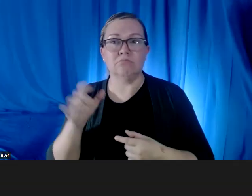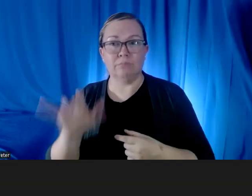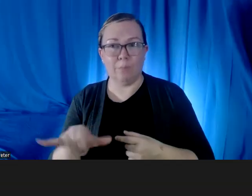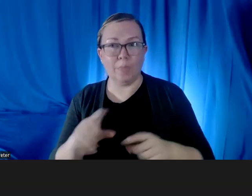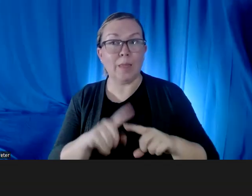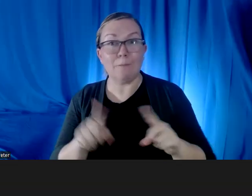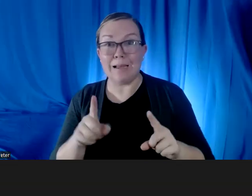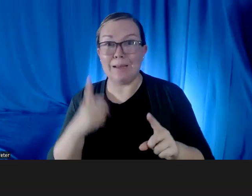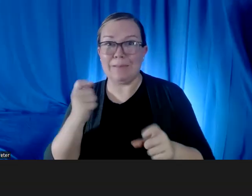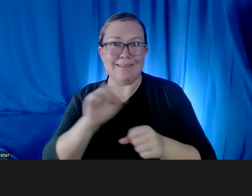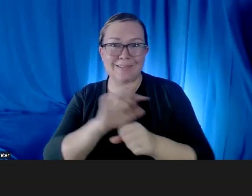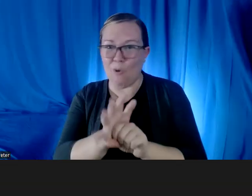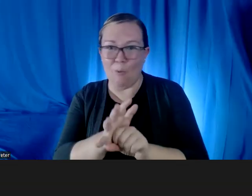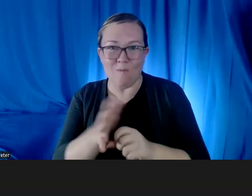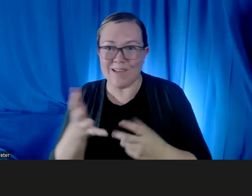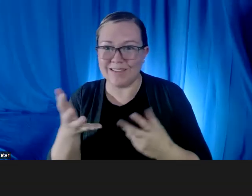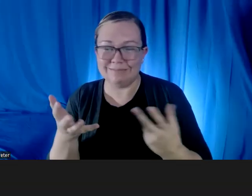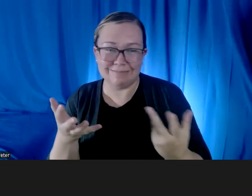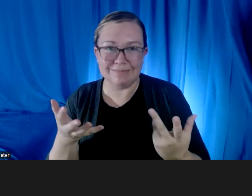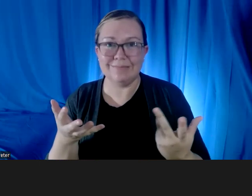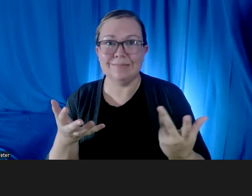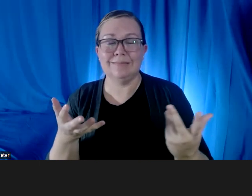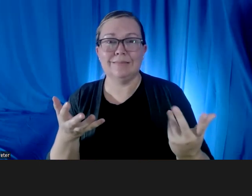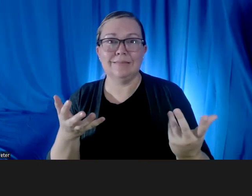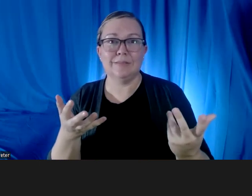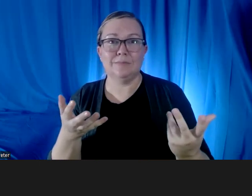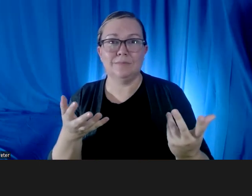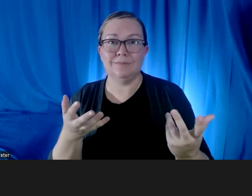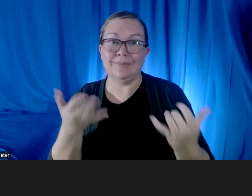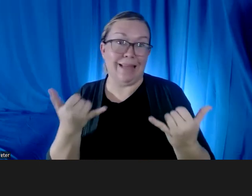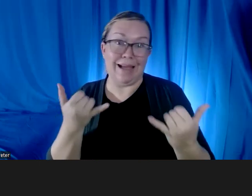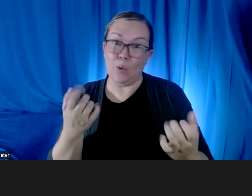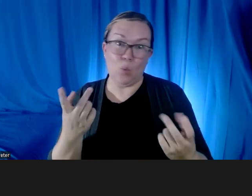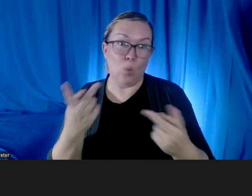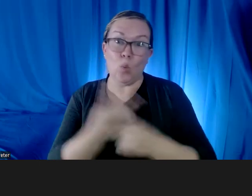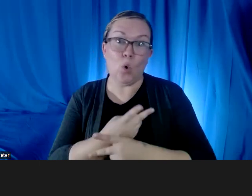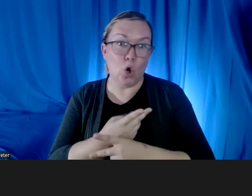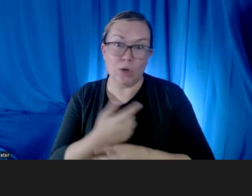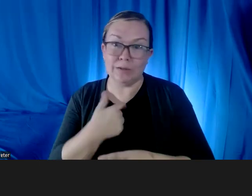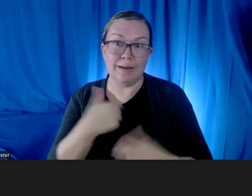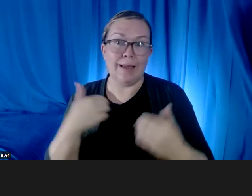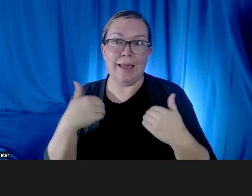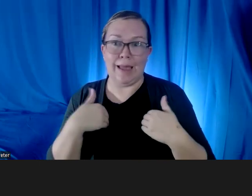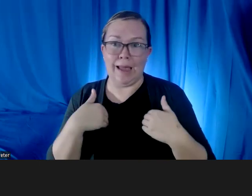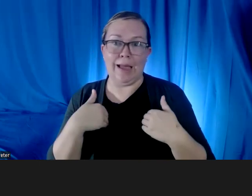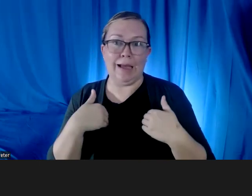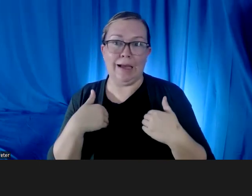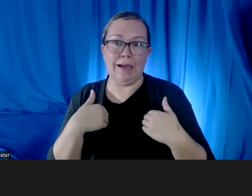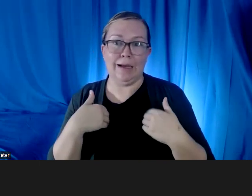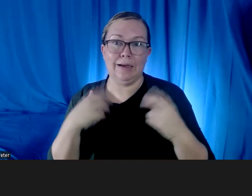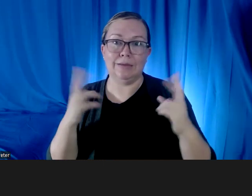más. Tengo lo que le llaman el long COVID. El long COVID entra como deshabilidad, ¿ya?